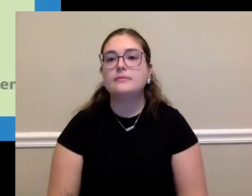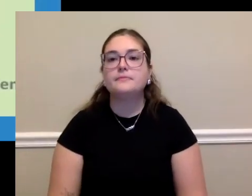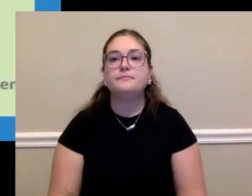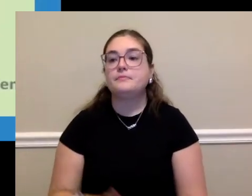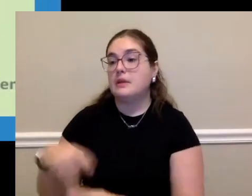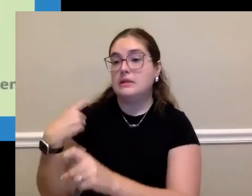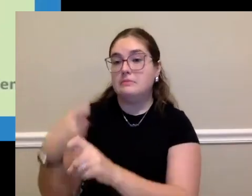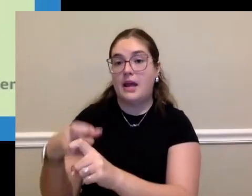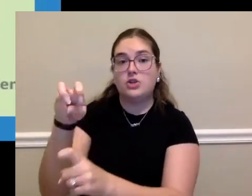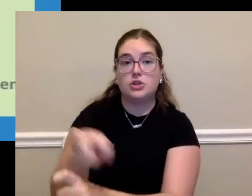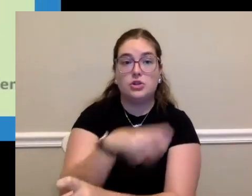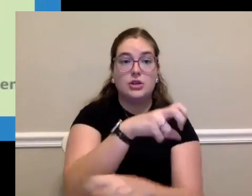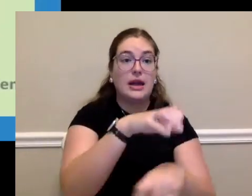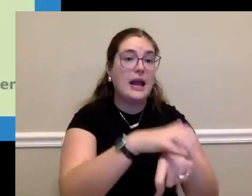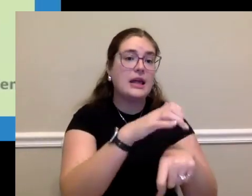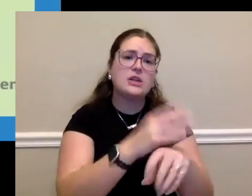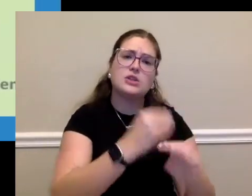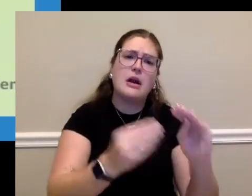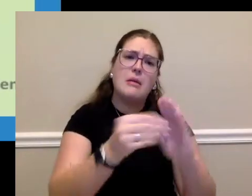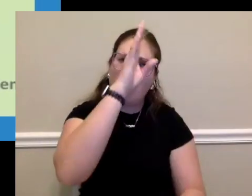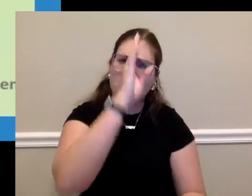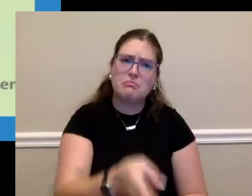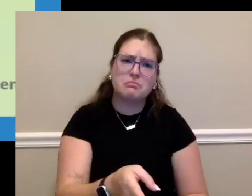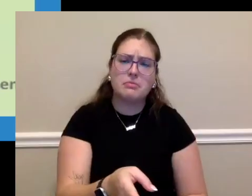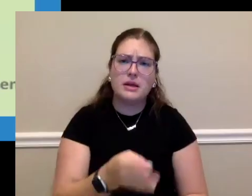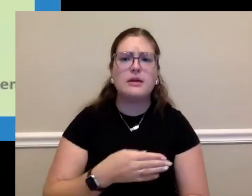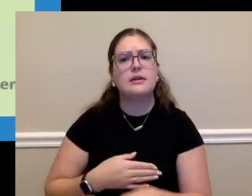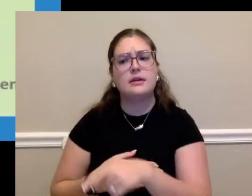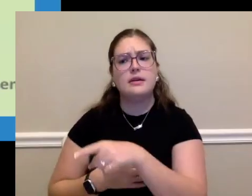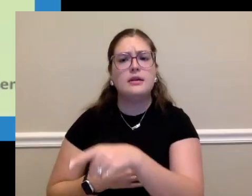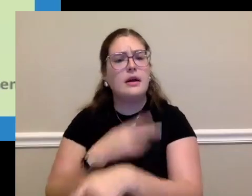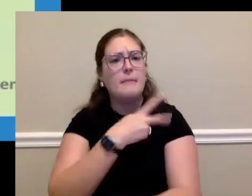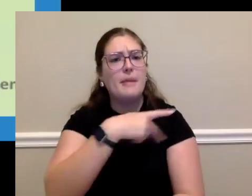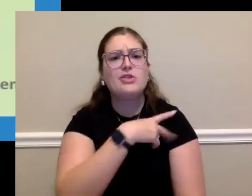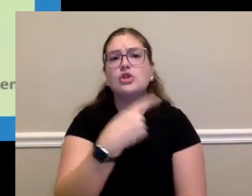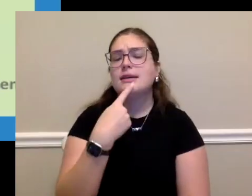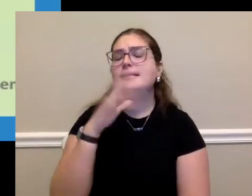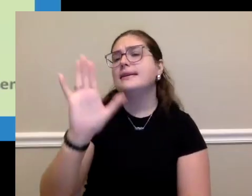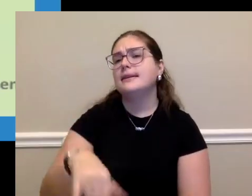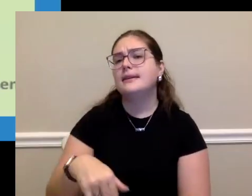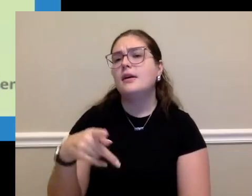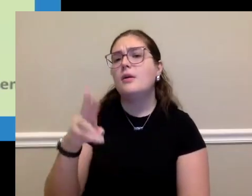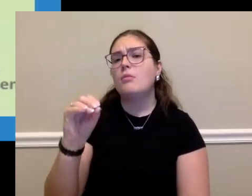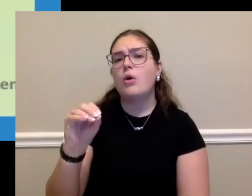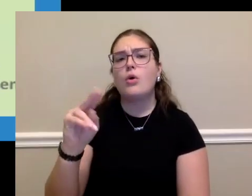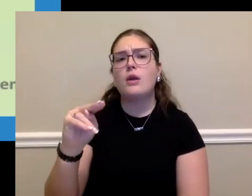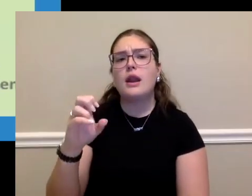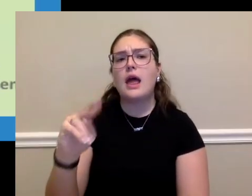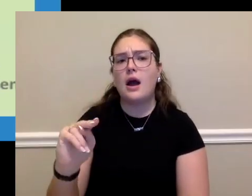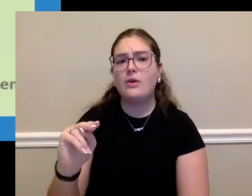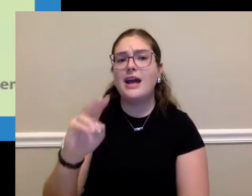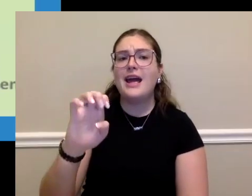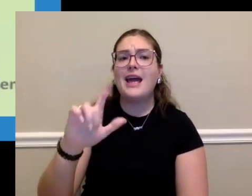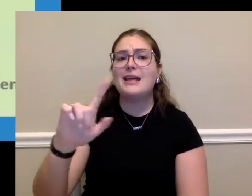English, I think it's a little more straightforward. If we have a patient that's using, that says, oh, my pronouns are ella or Mhm.